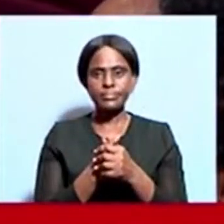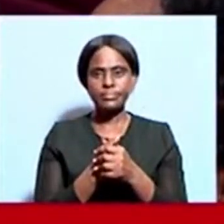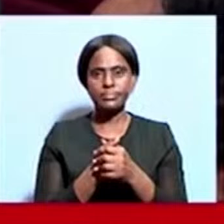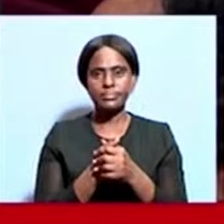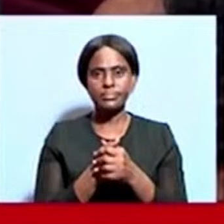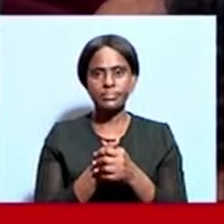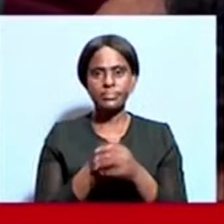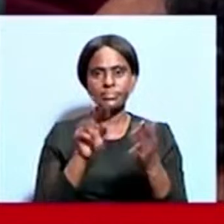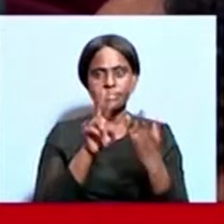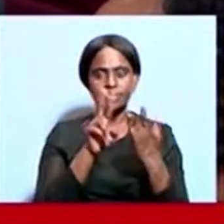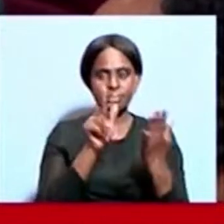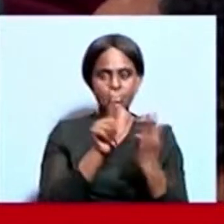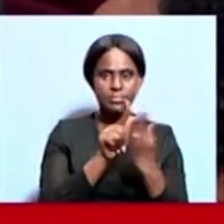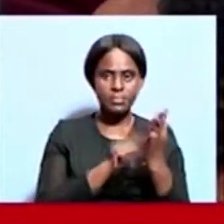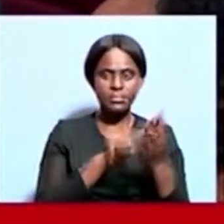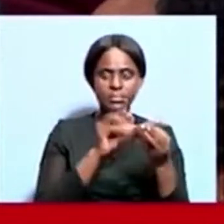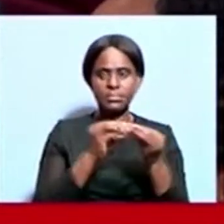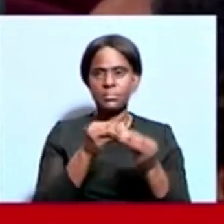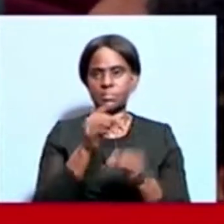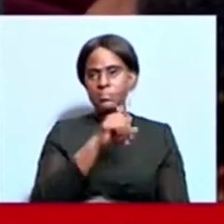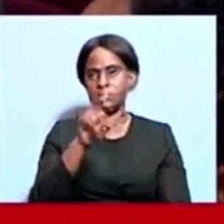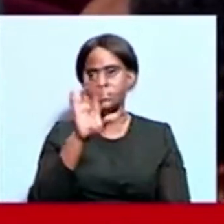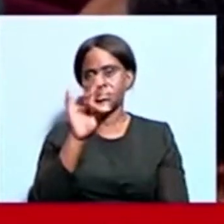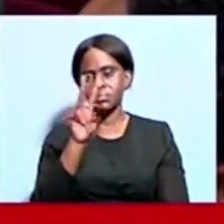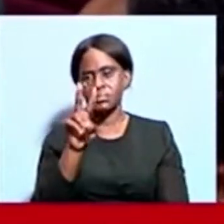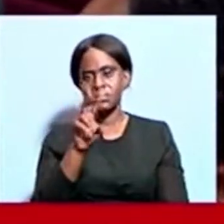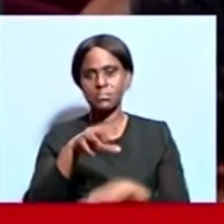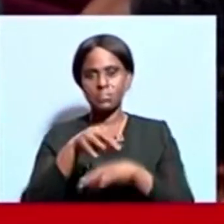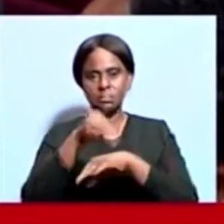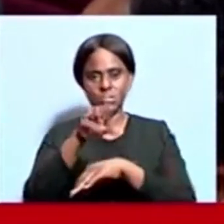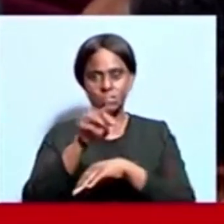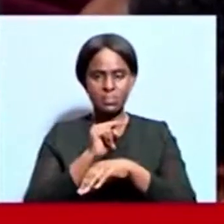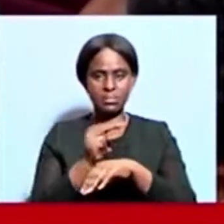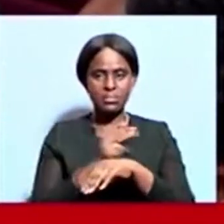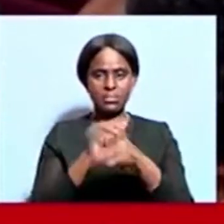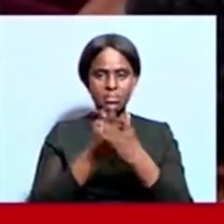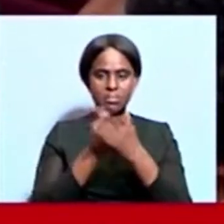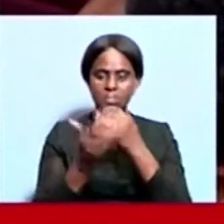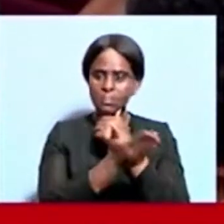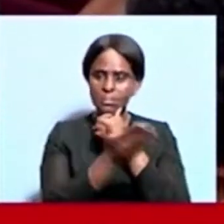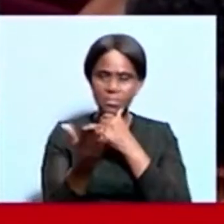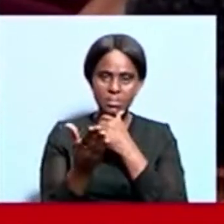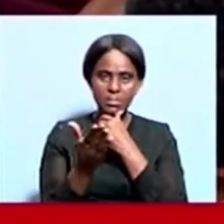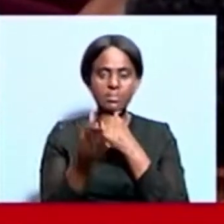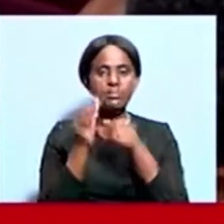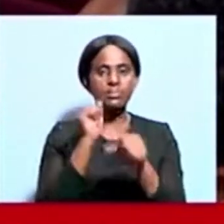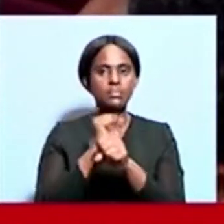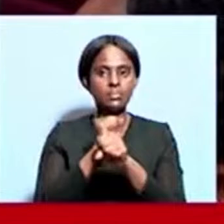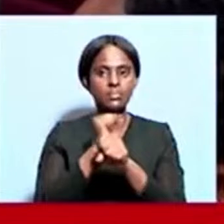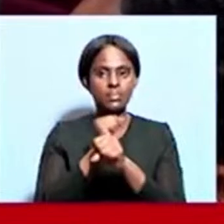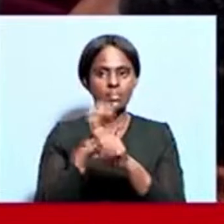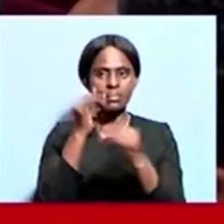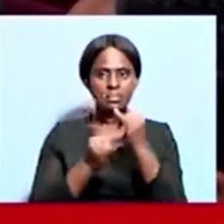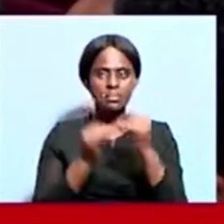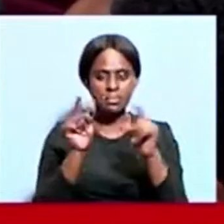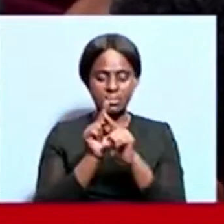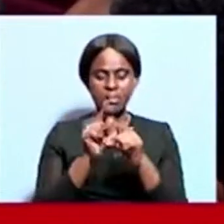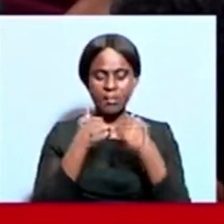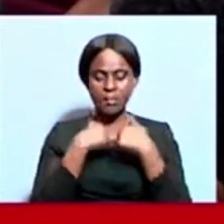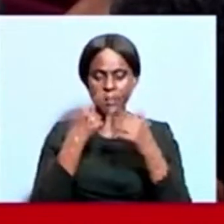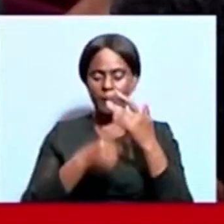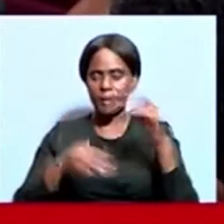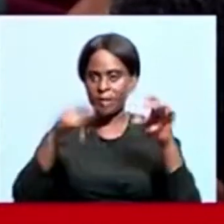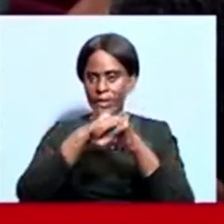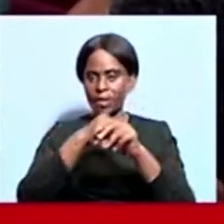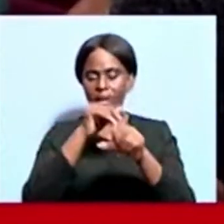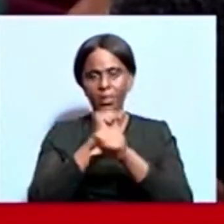Regulation 182 would guide us on how these works are done, because it has to involve